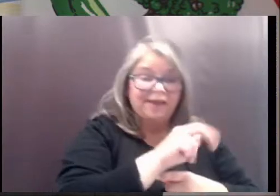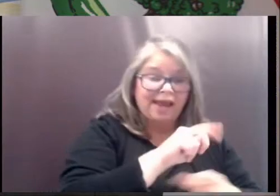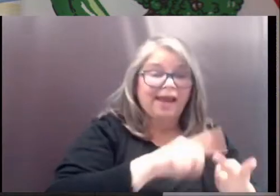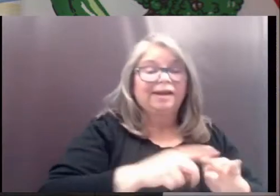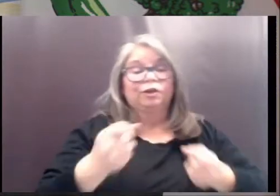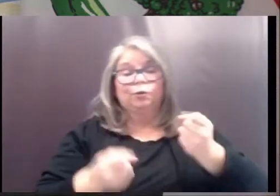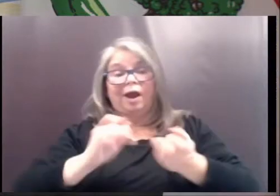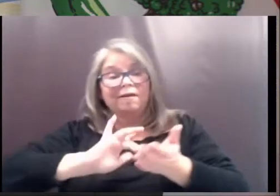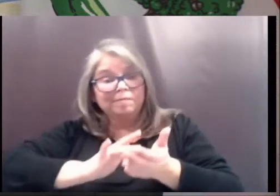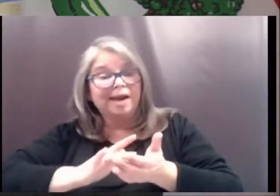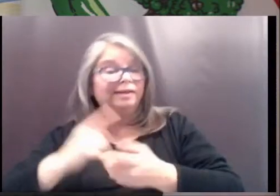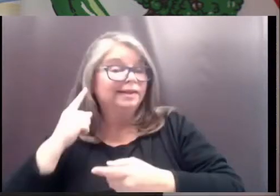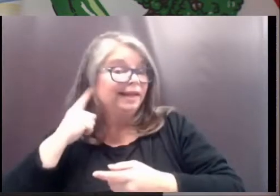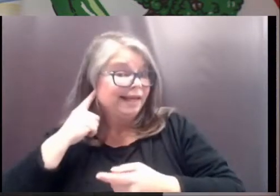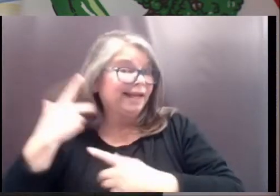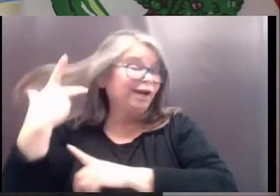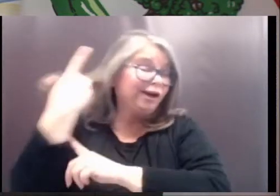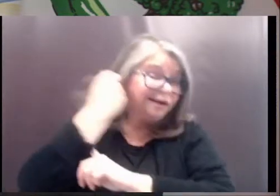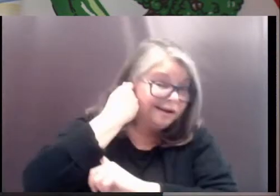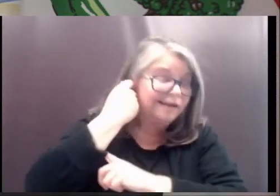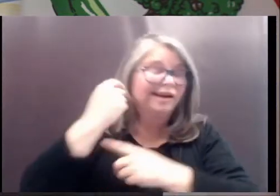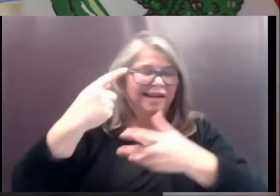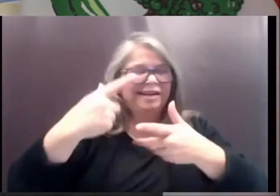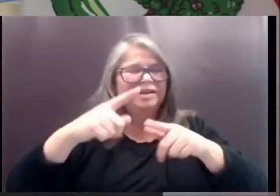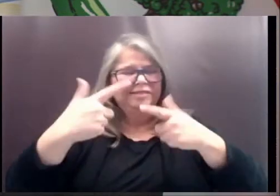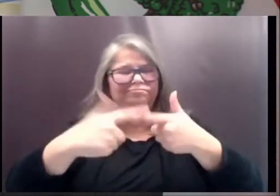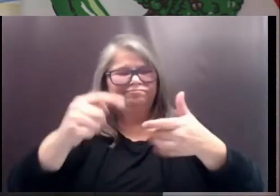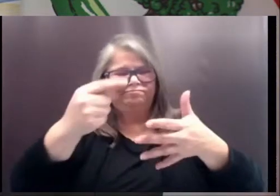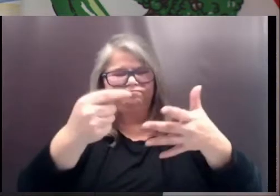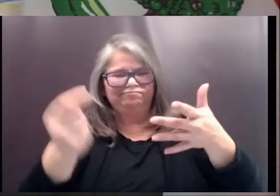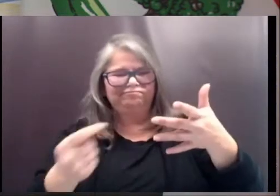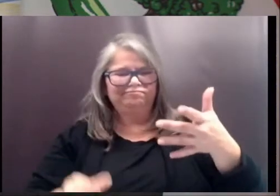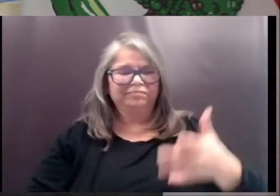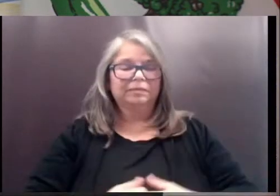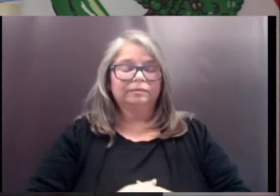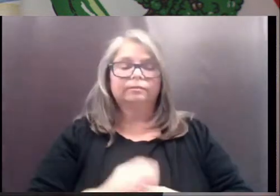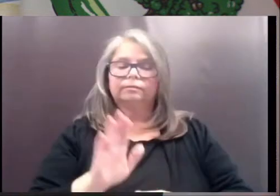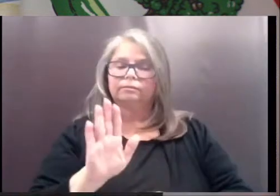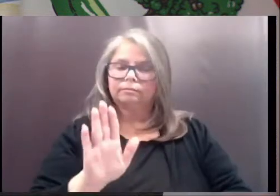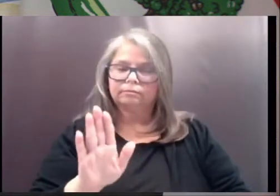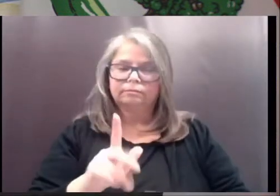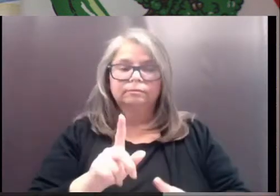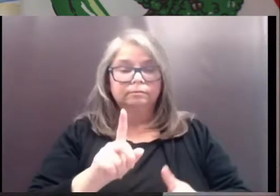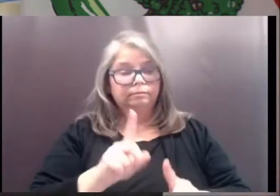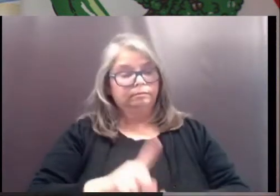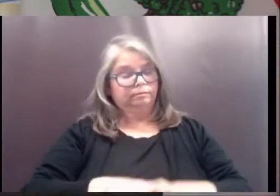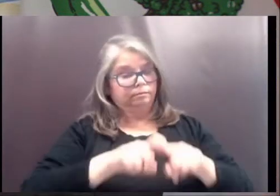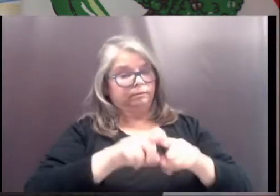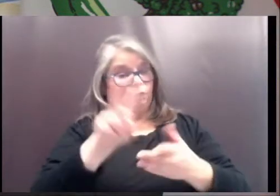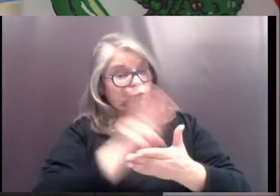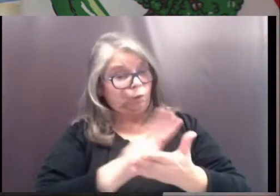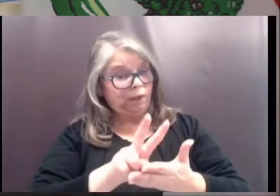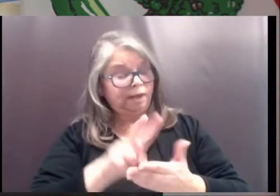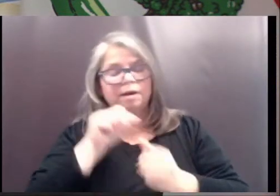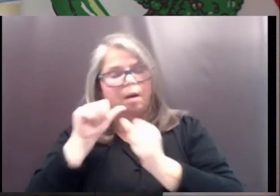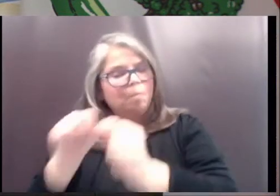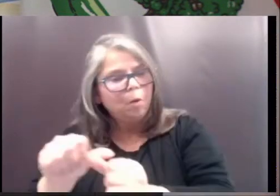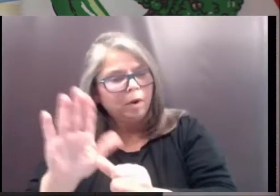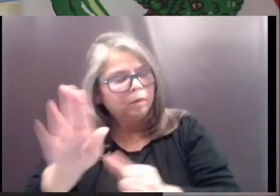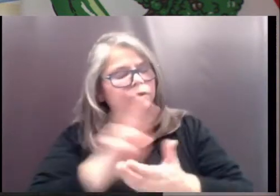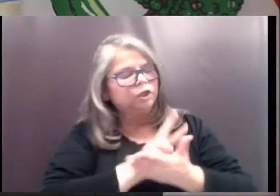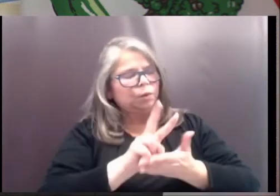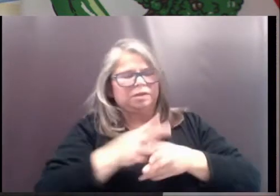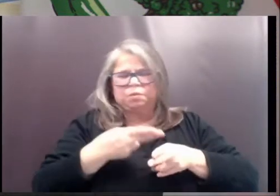and those types of items. These are temporary measures for this 2-week period to ensure staff are available to support our COVID